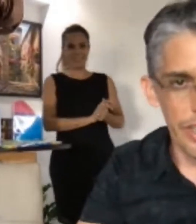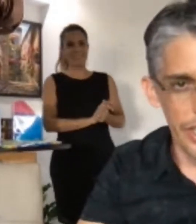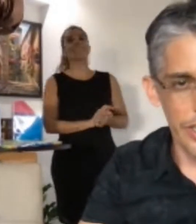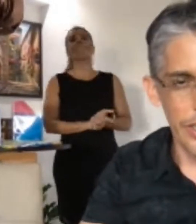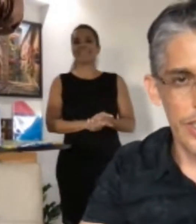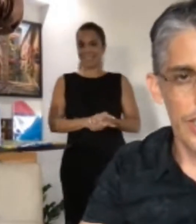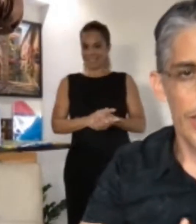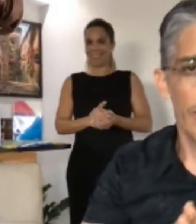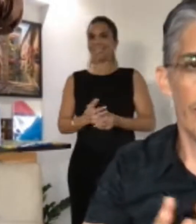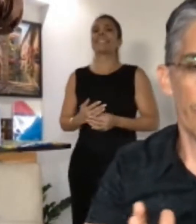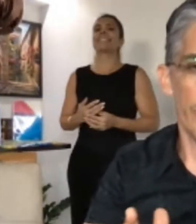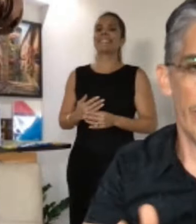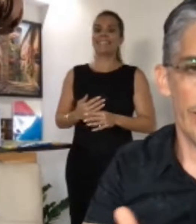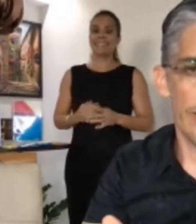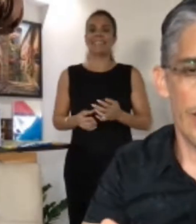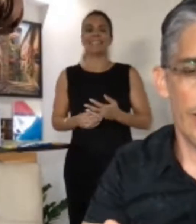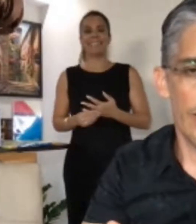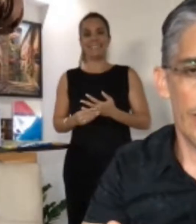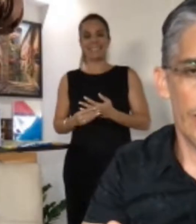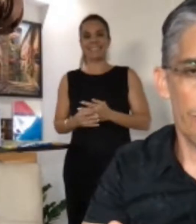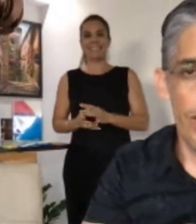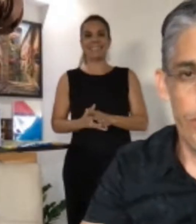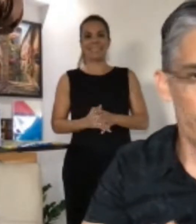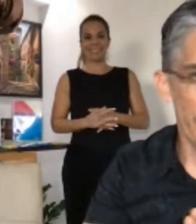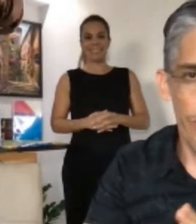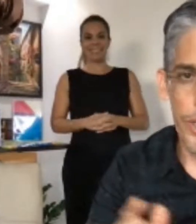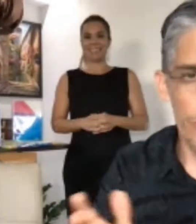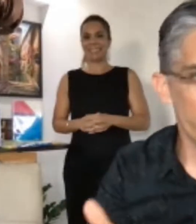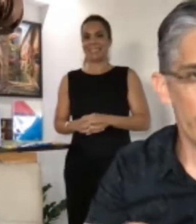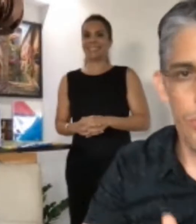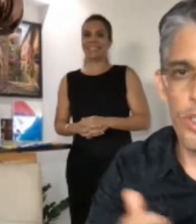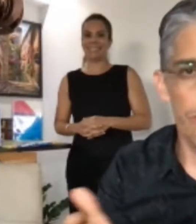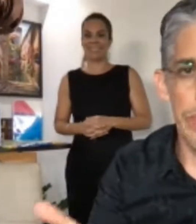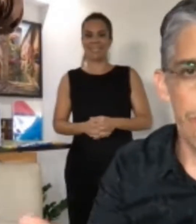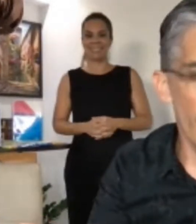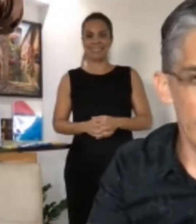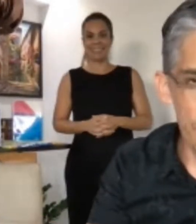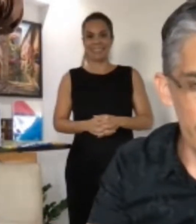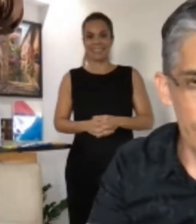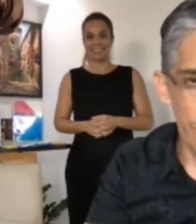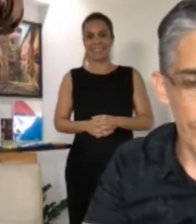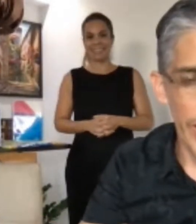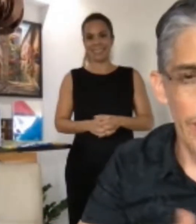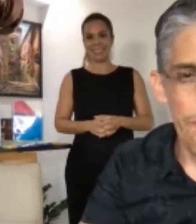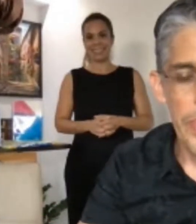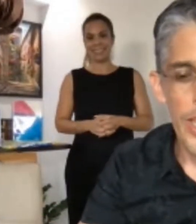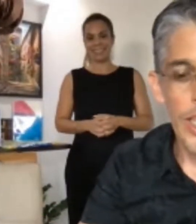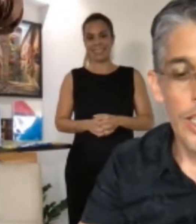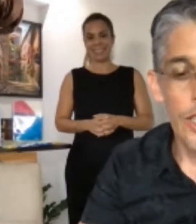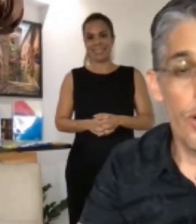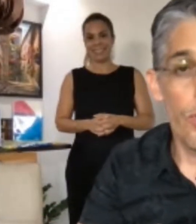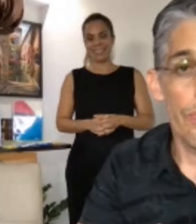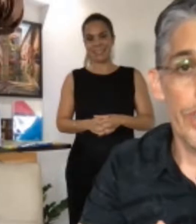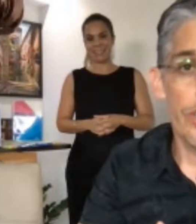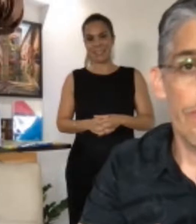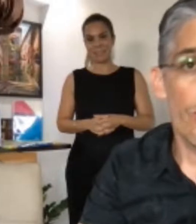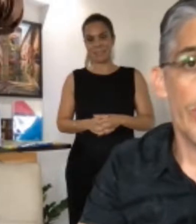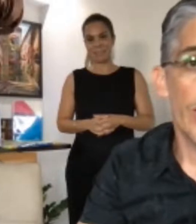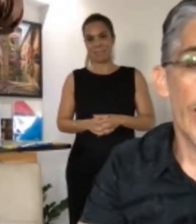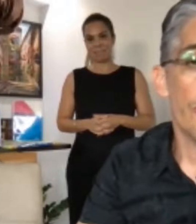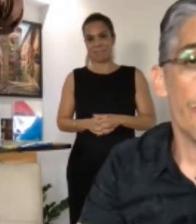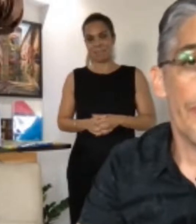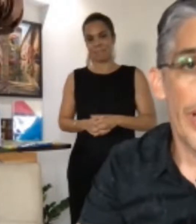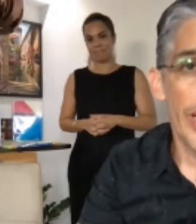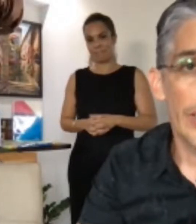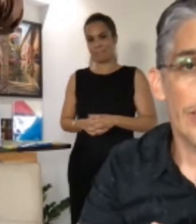partners here for this raffle. Without you, it wouldn't be possible, okay? So first of all,